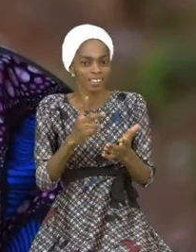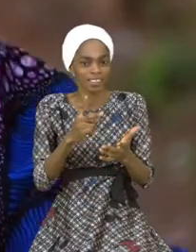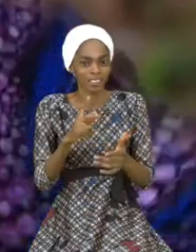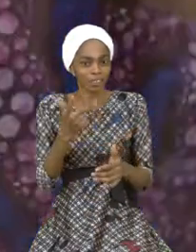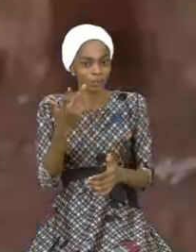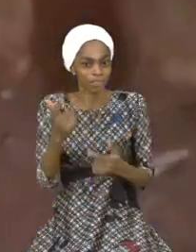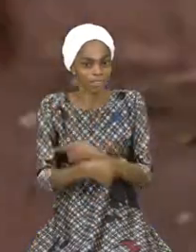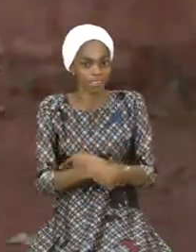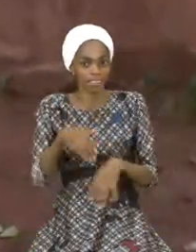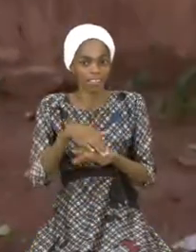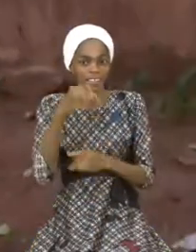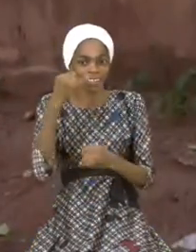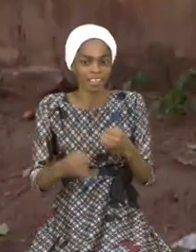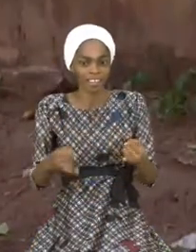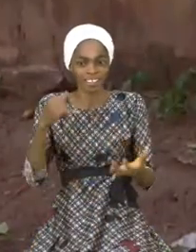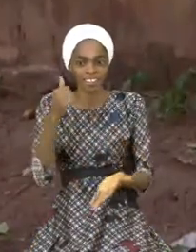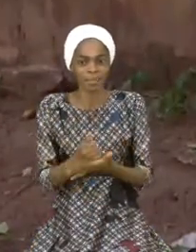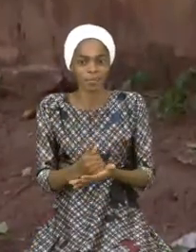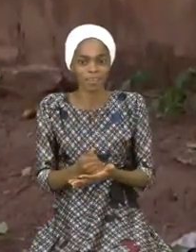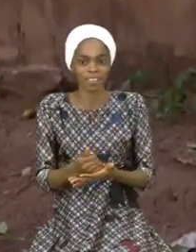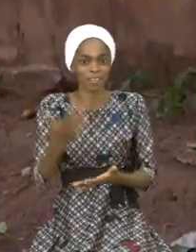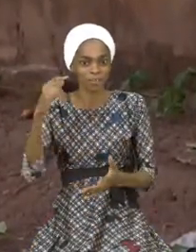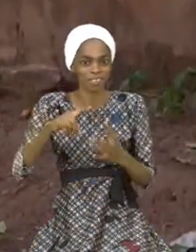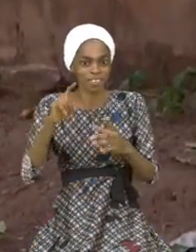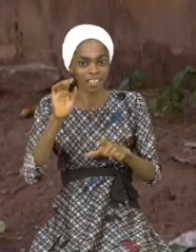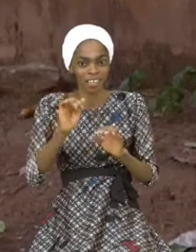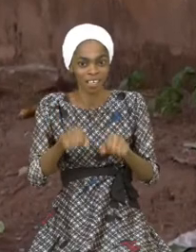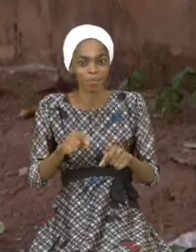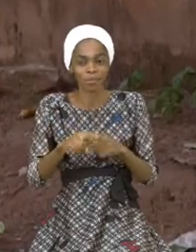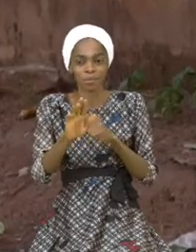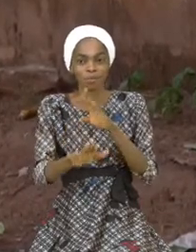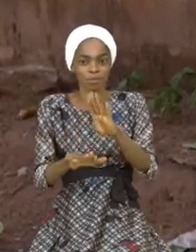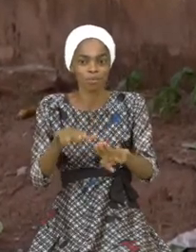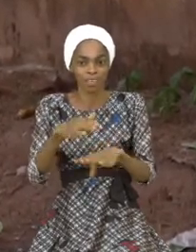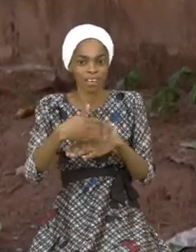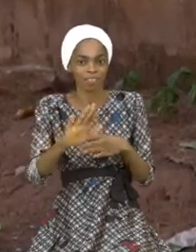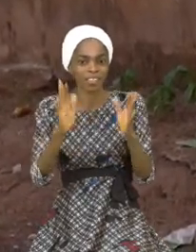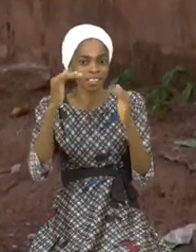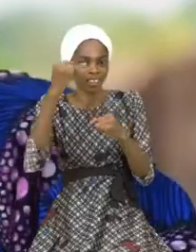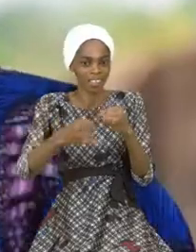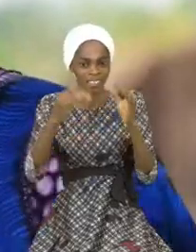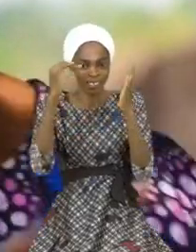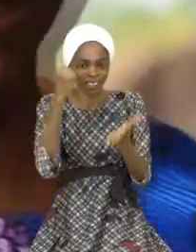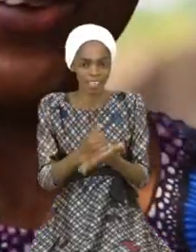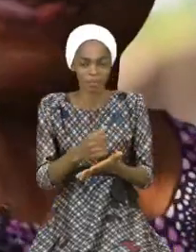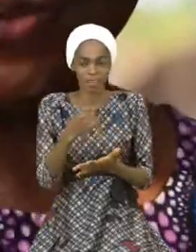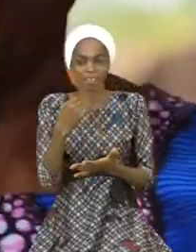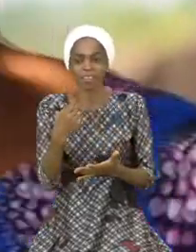day, I was able to walk after the prayer of man of God, the final amen that I said.